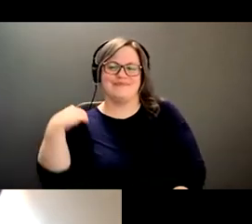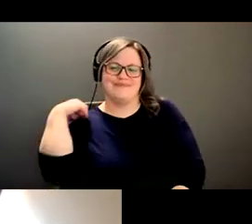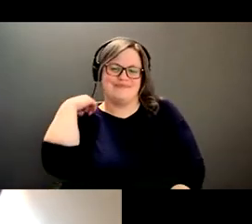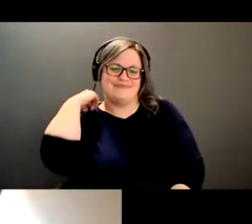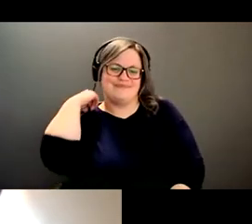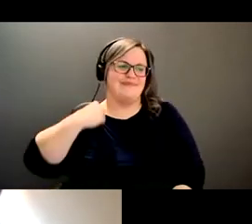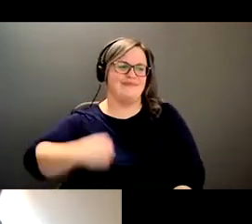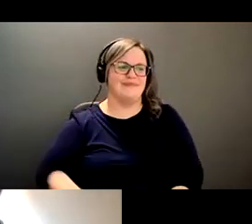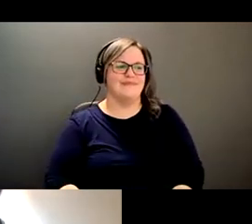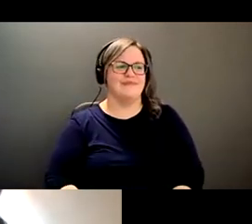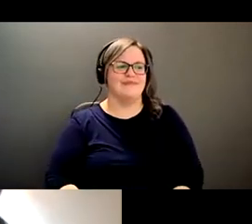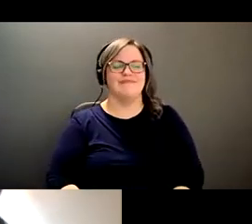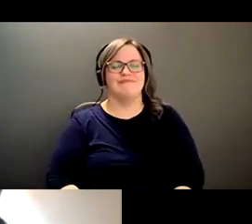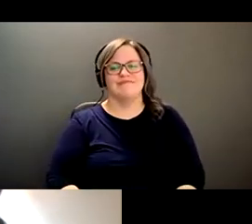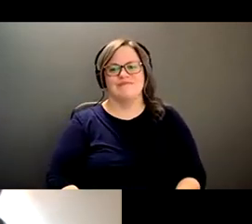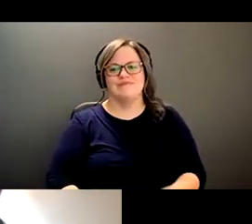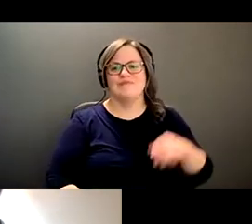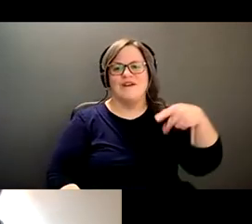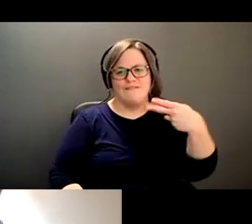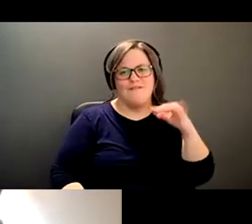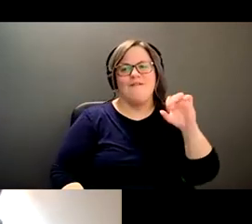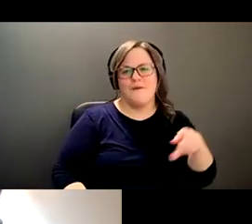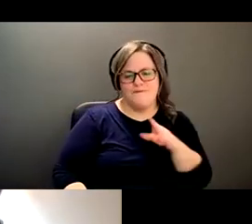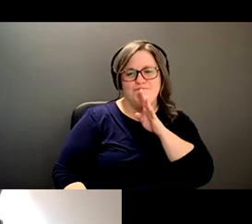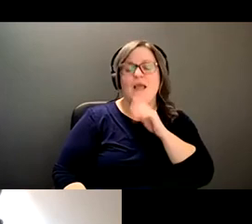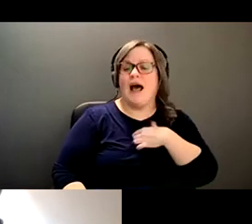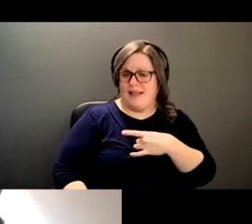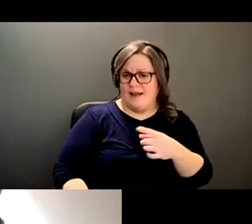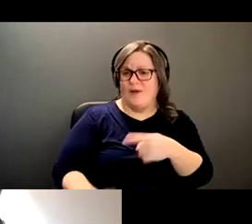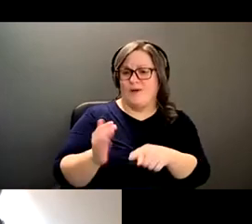So I love what you said, Bo, about that. I think about it a lot.